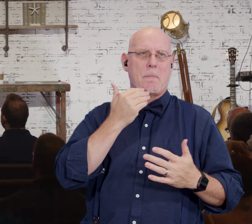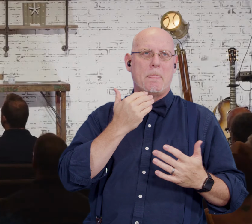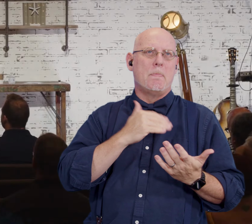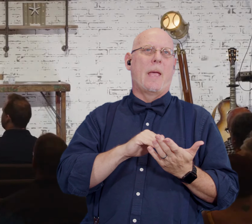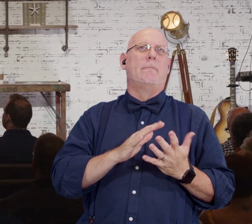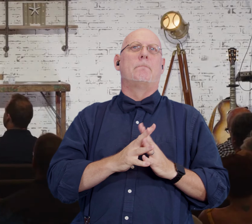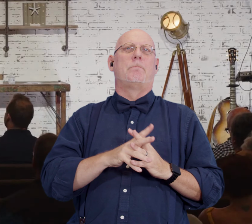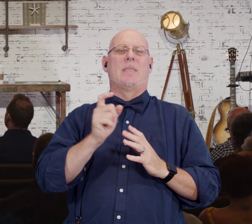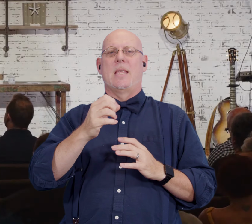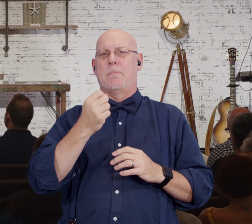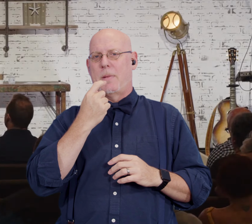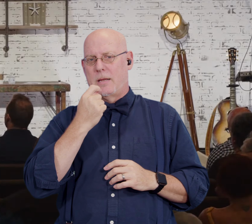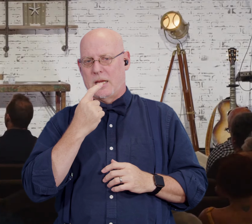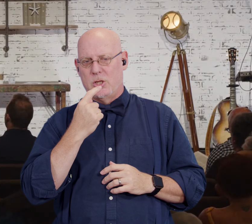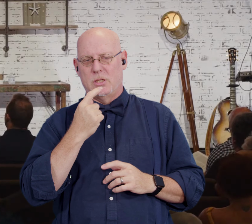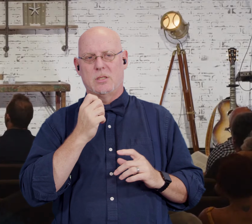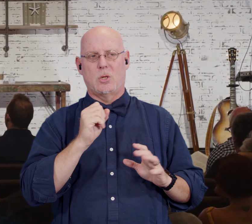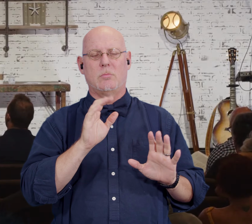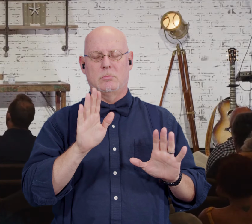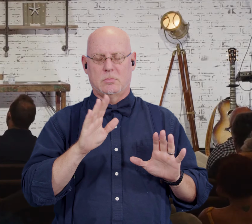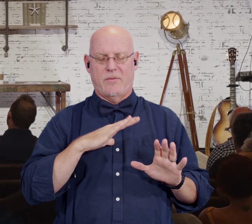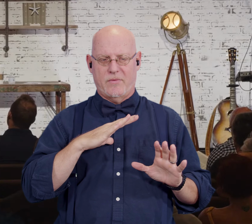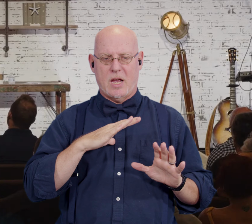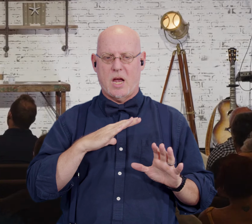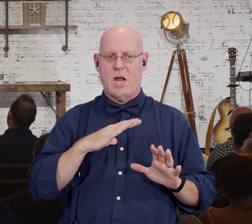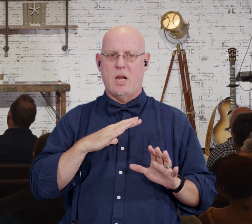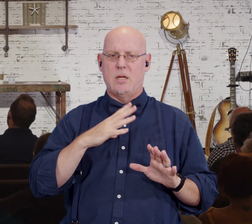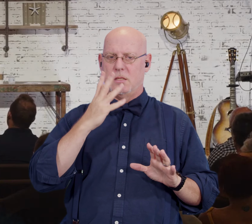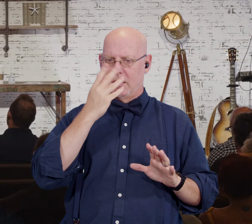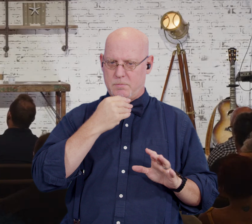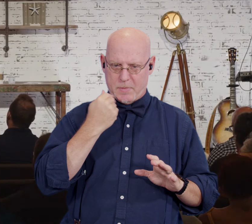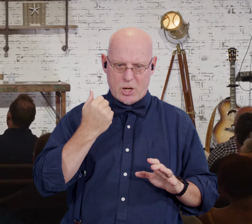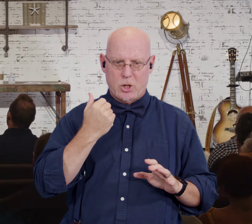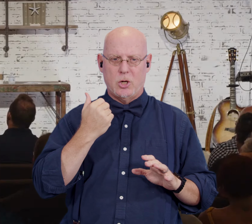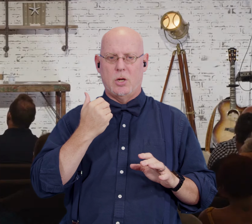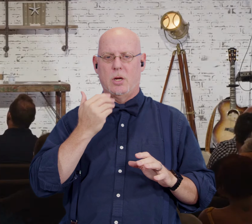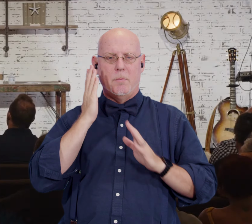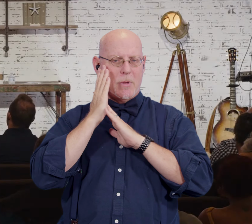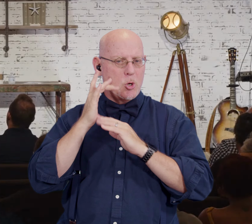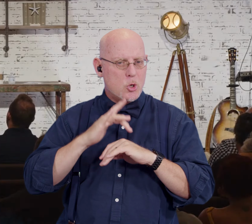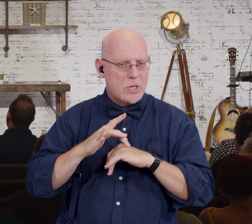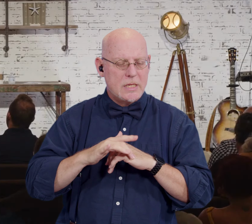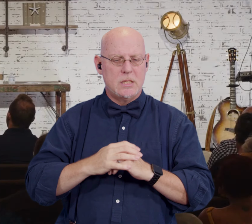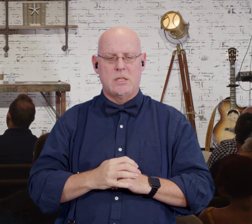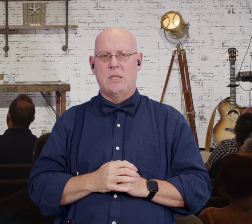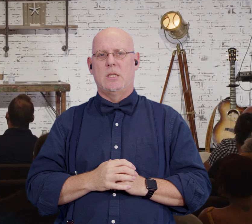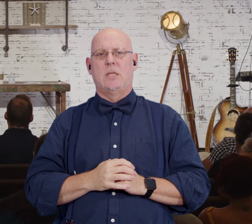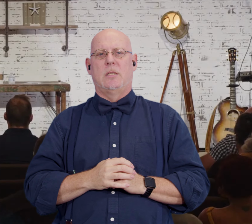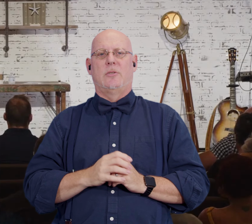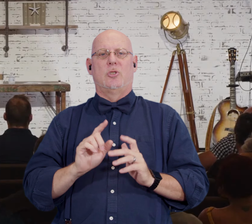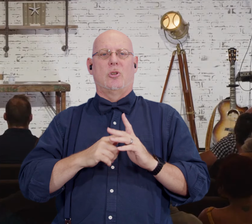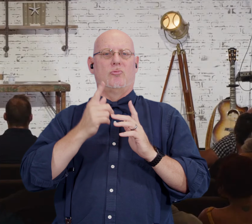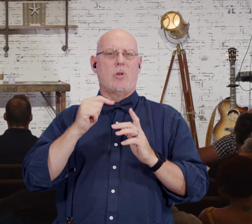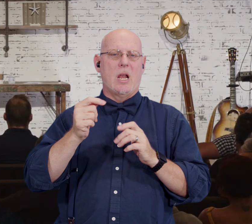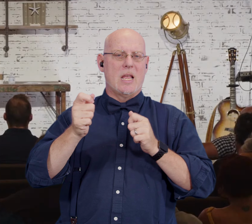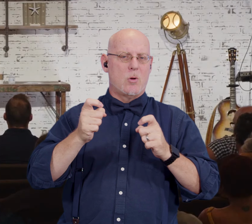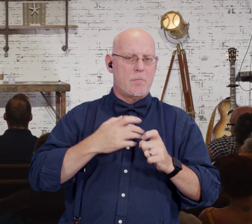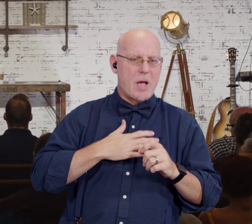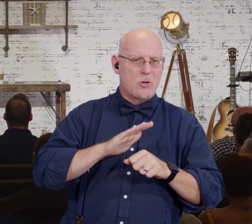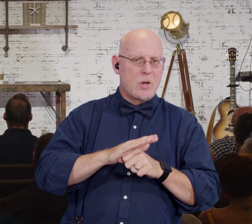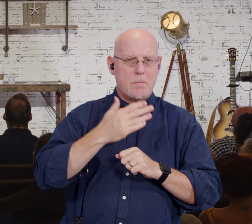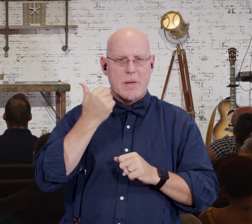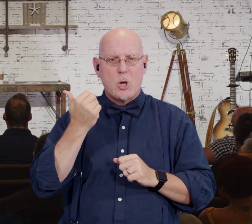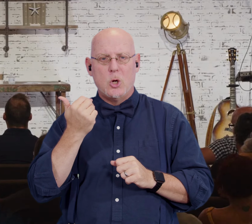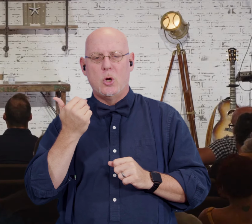point where I needed medication yet. So I'm like, look, I can start getting better sleep, going to bed earlier. I can start trying to deal with my